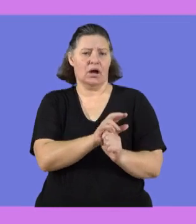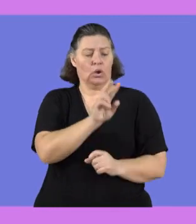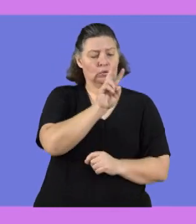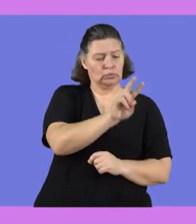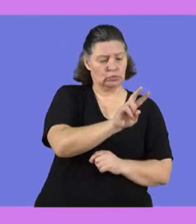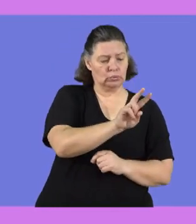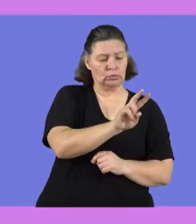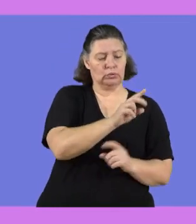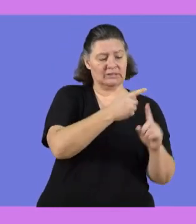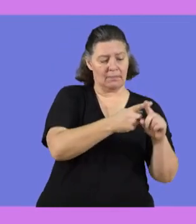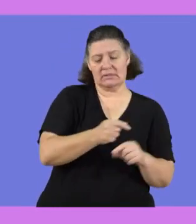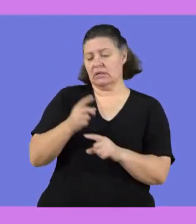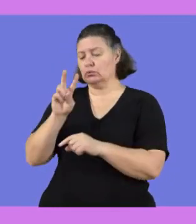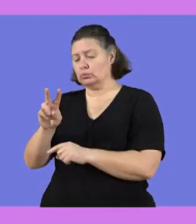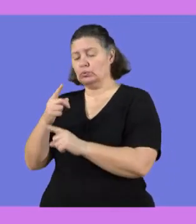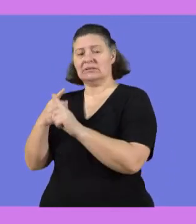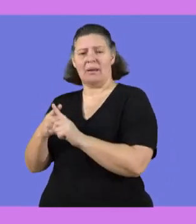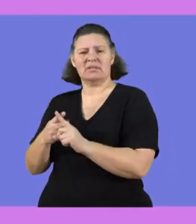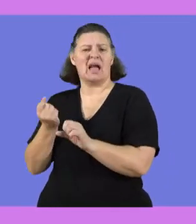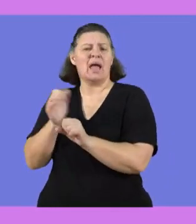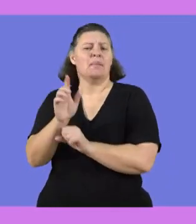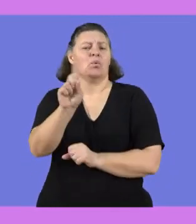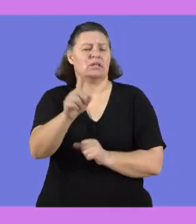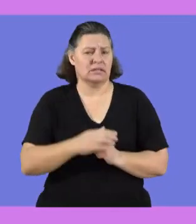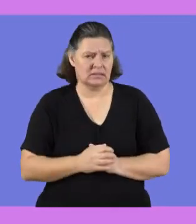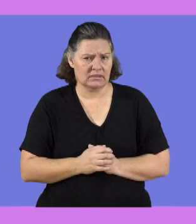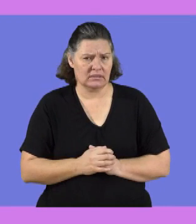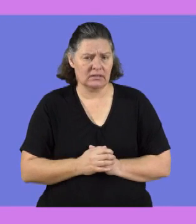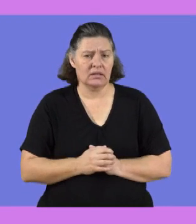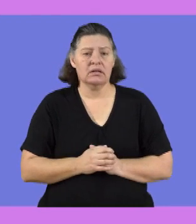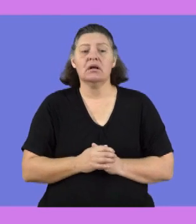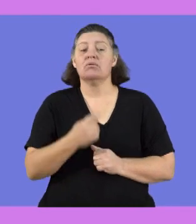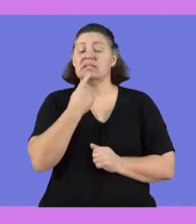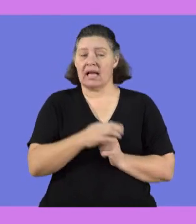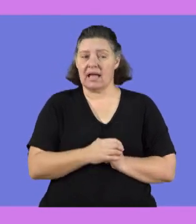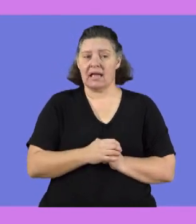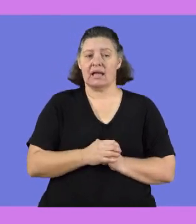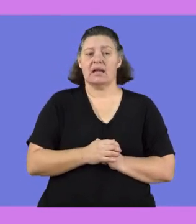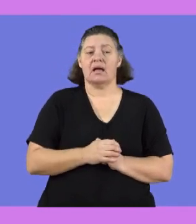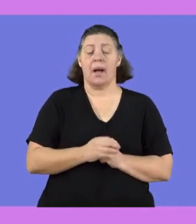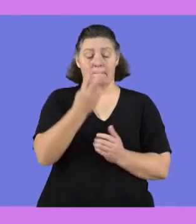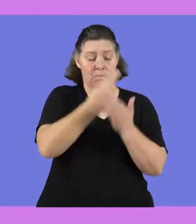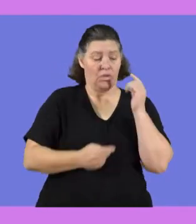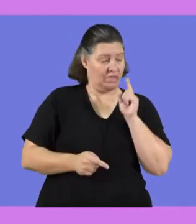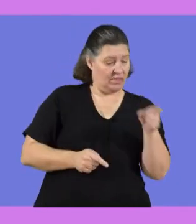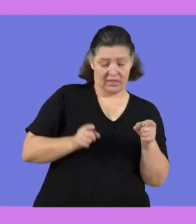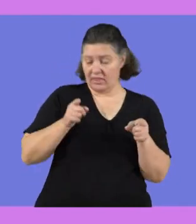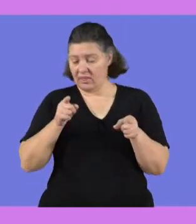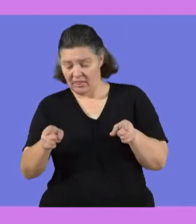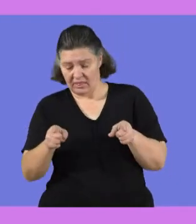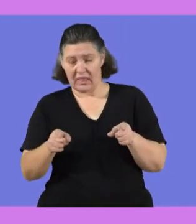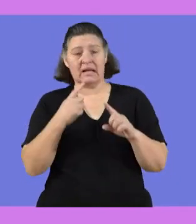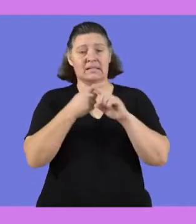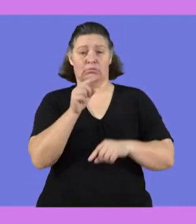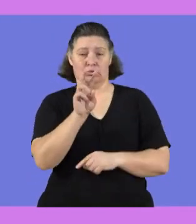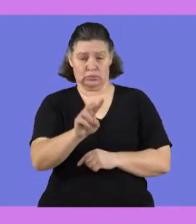that multiplication by 2 will have on this one. So to multiply by 2, I said you multiply both